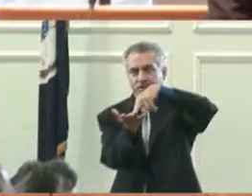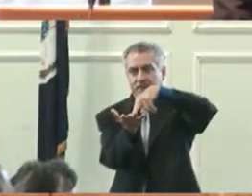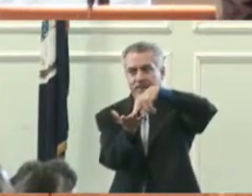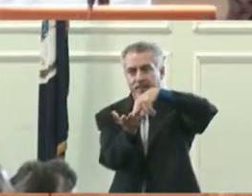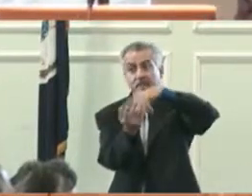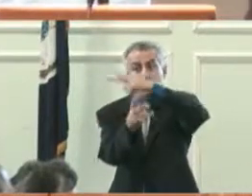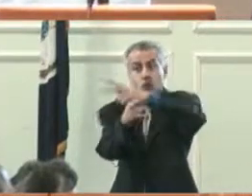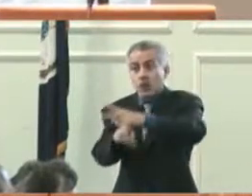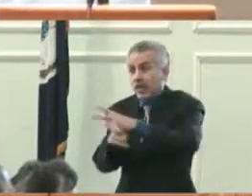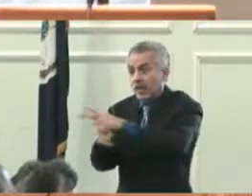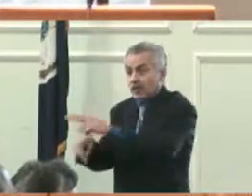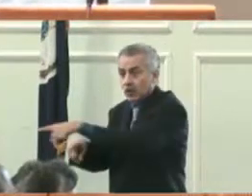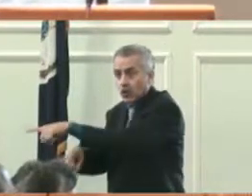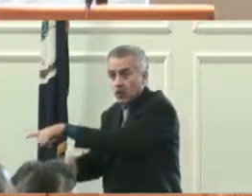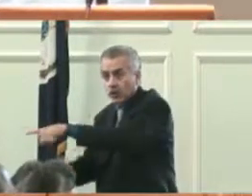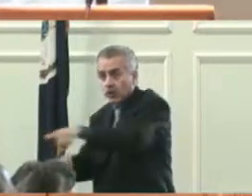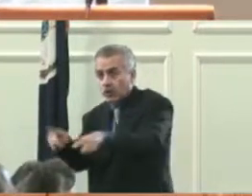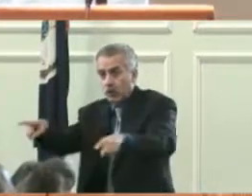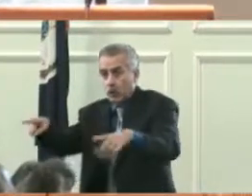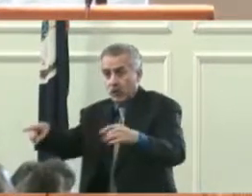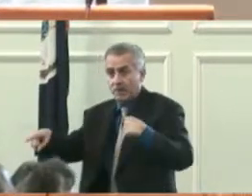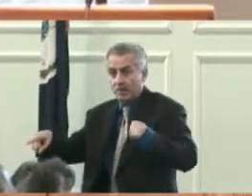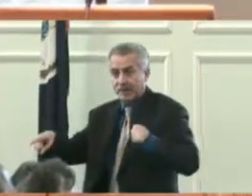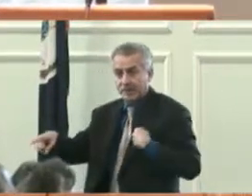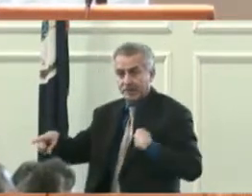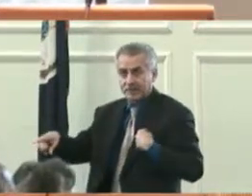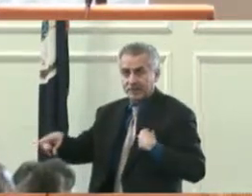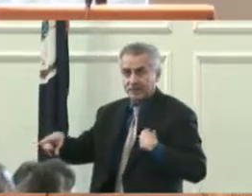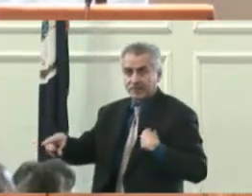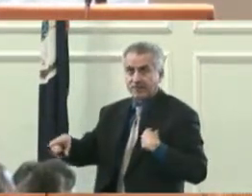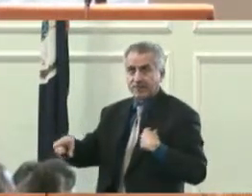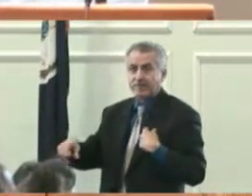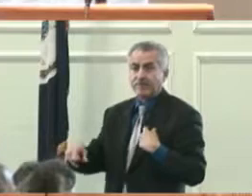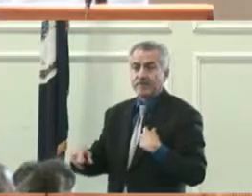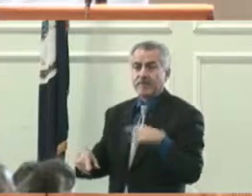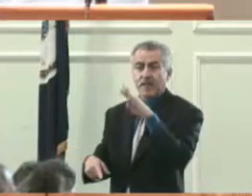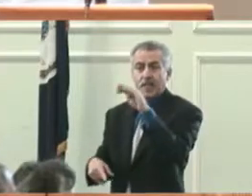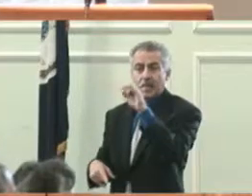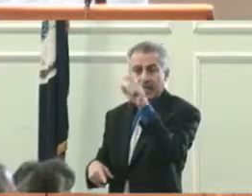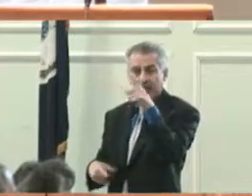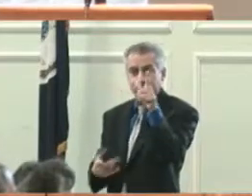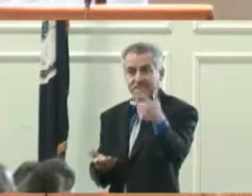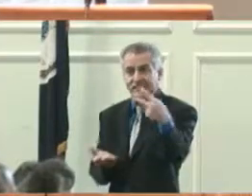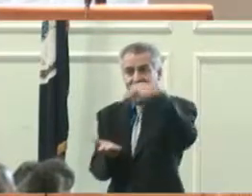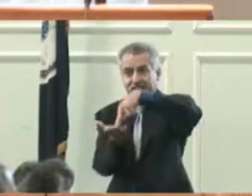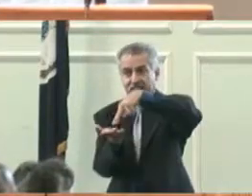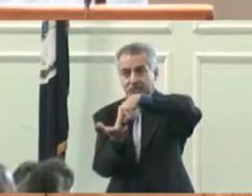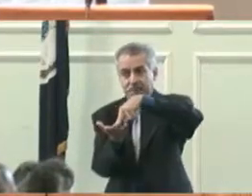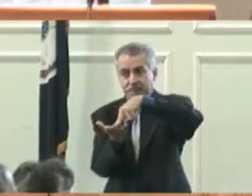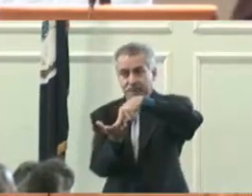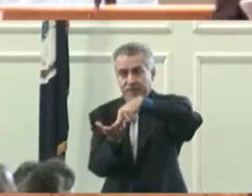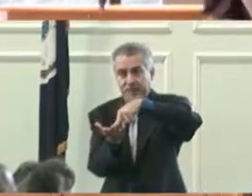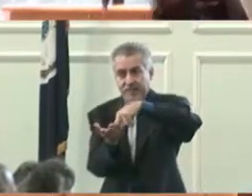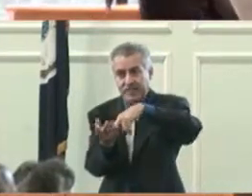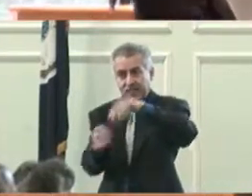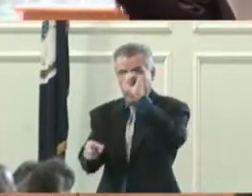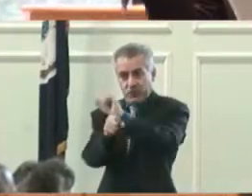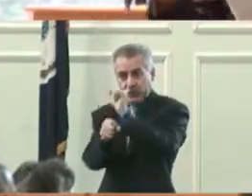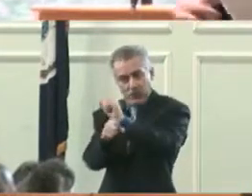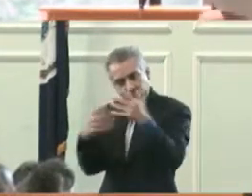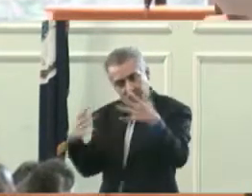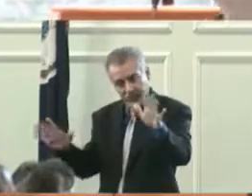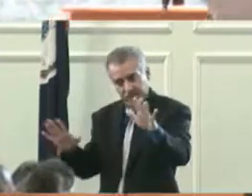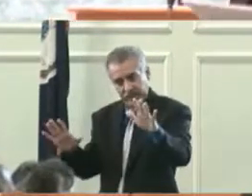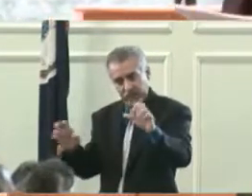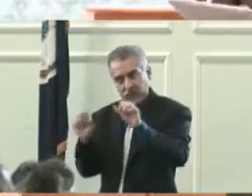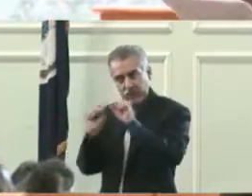watch over the sons of your people. So when Michael stands up, when Jesus finishes his work in the